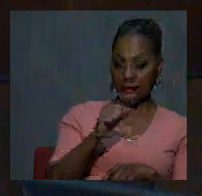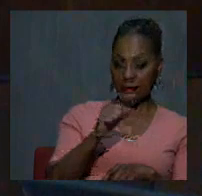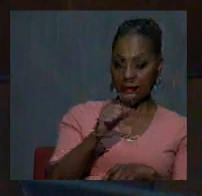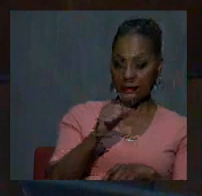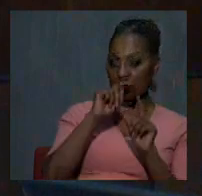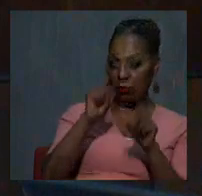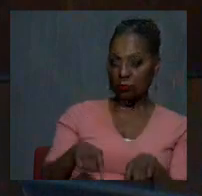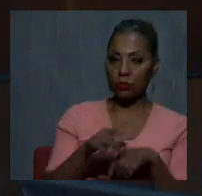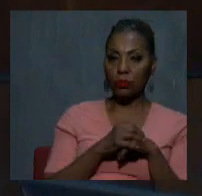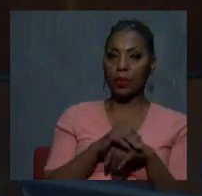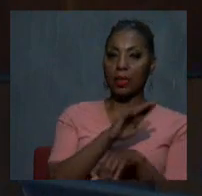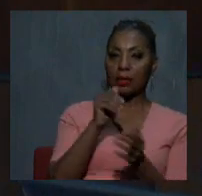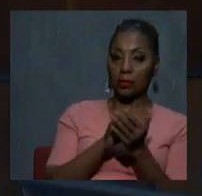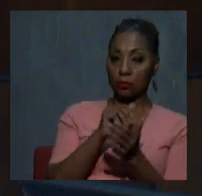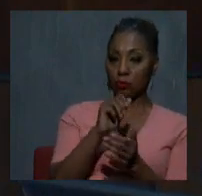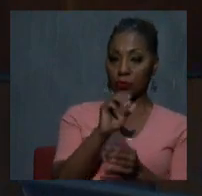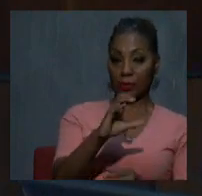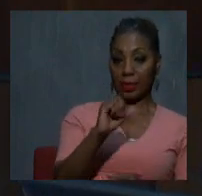and they're willing to